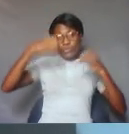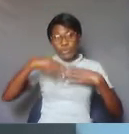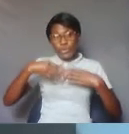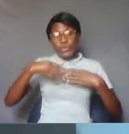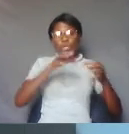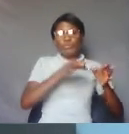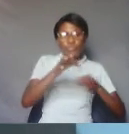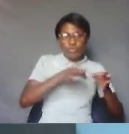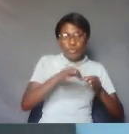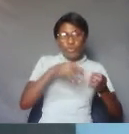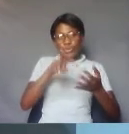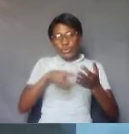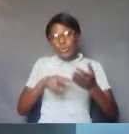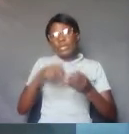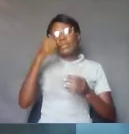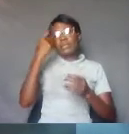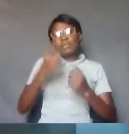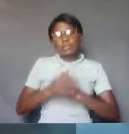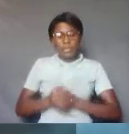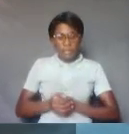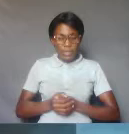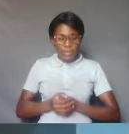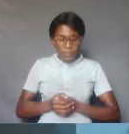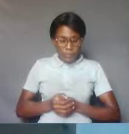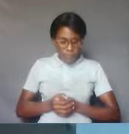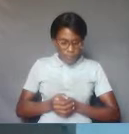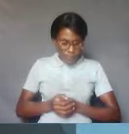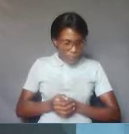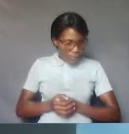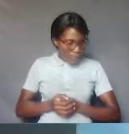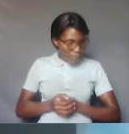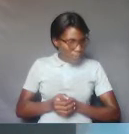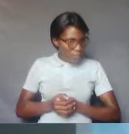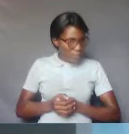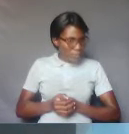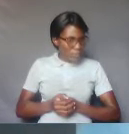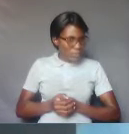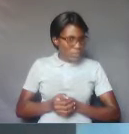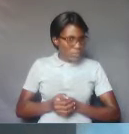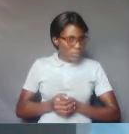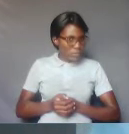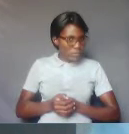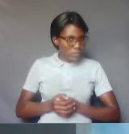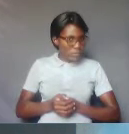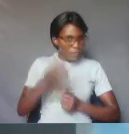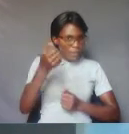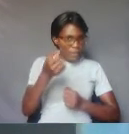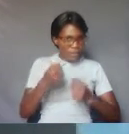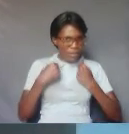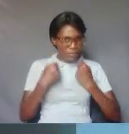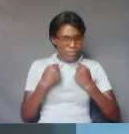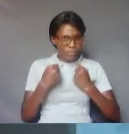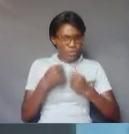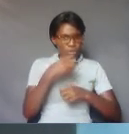or a God disabled. And Nancy Iceland wrote a very powerful book